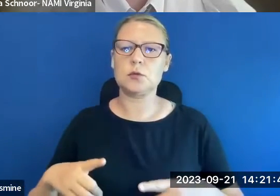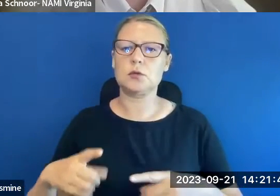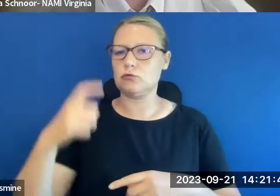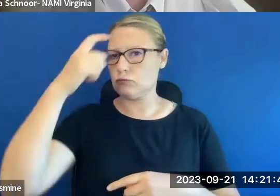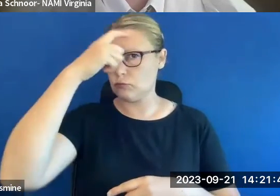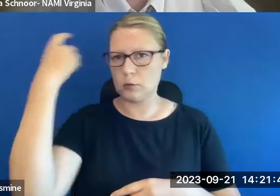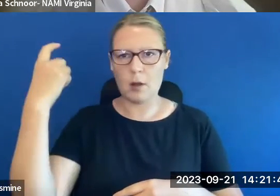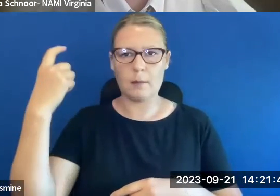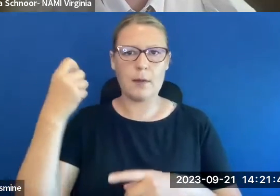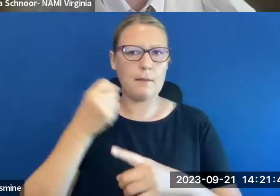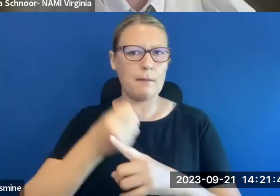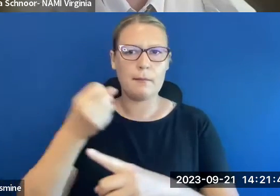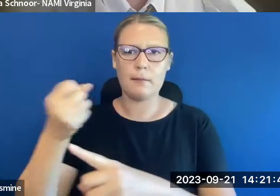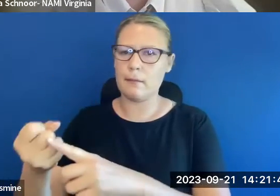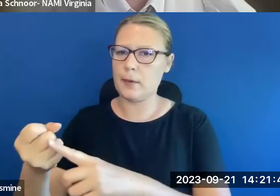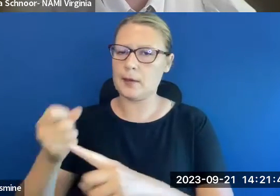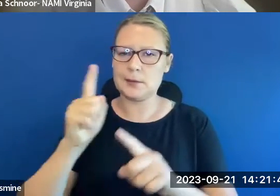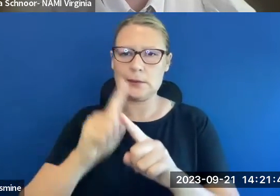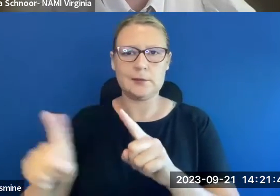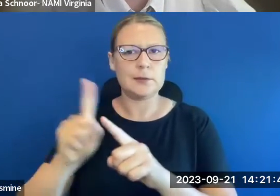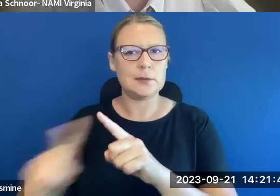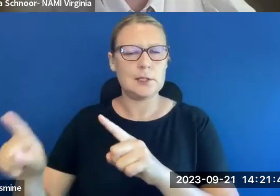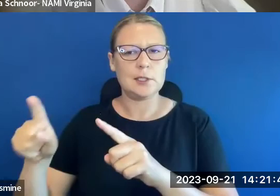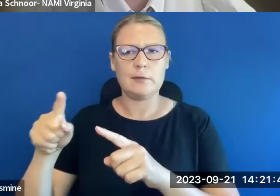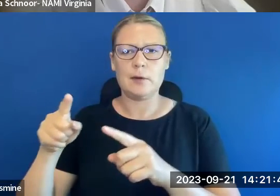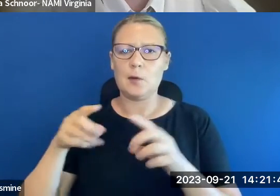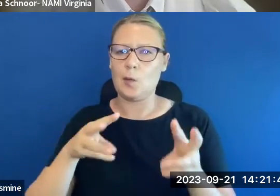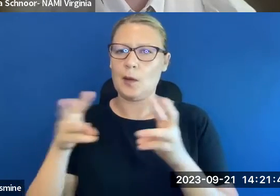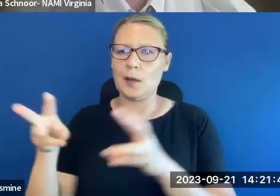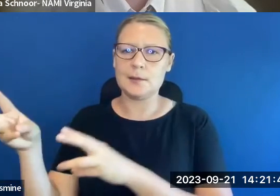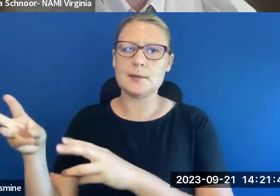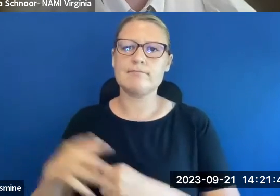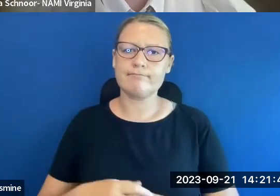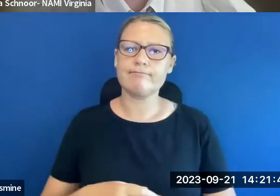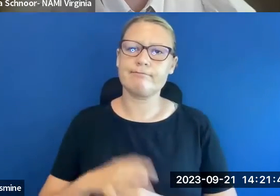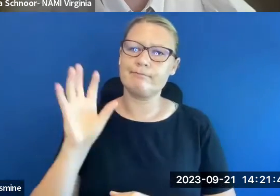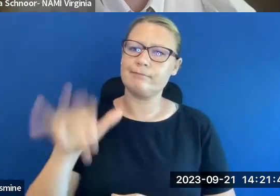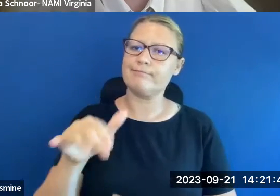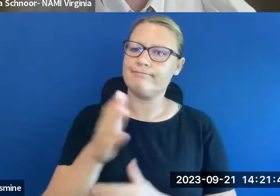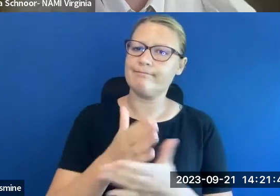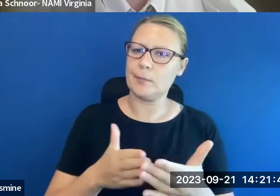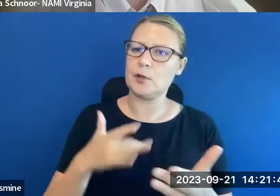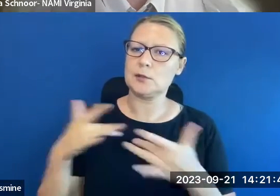in various different ways. And so that part for me is a concern.